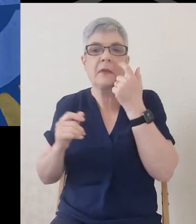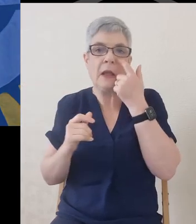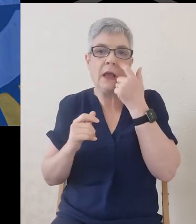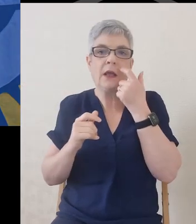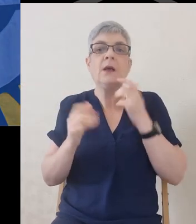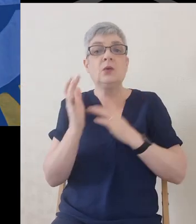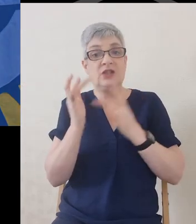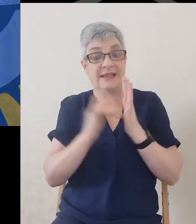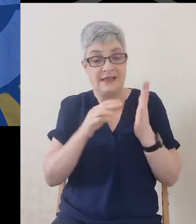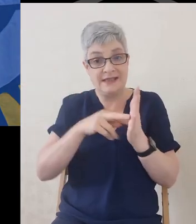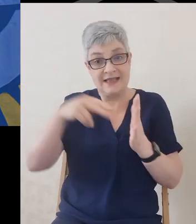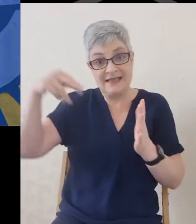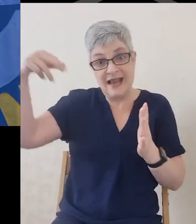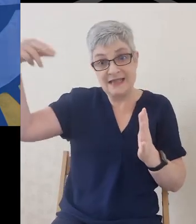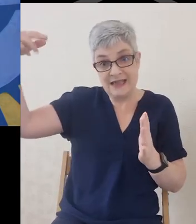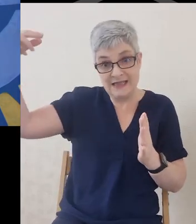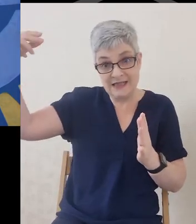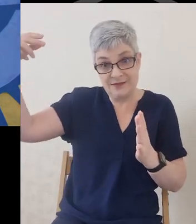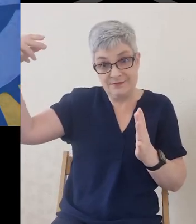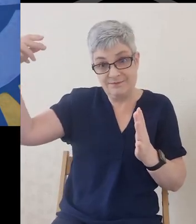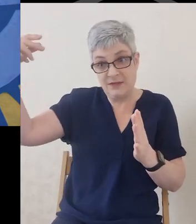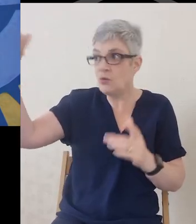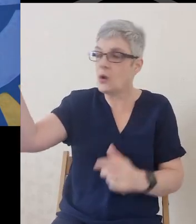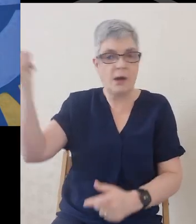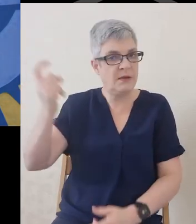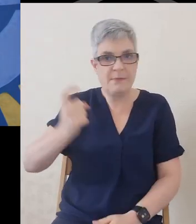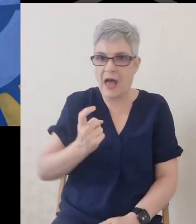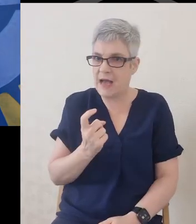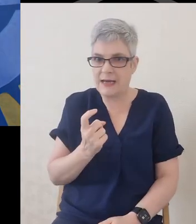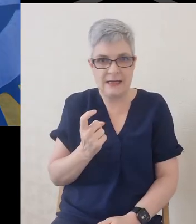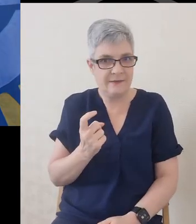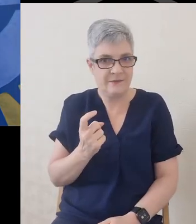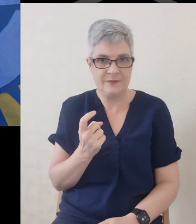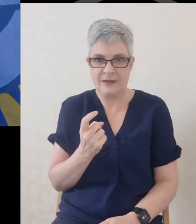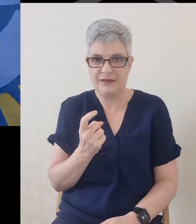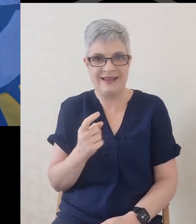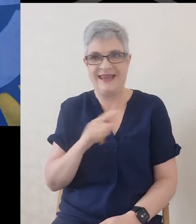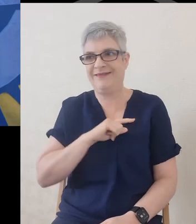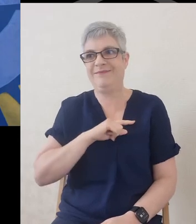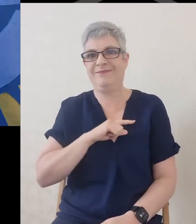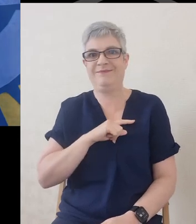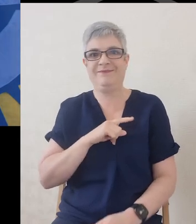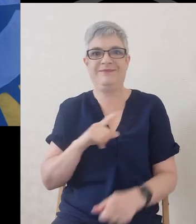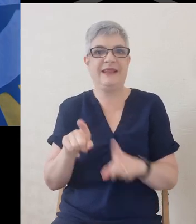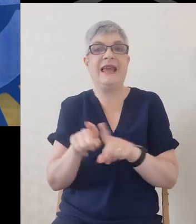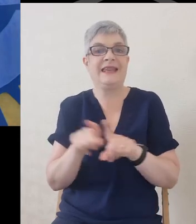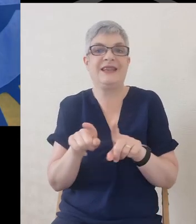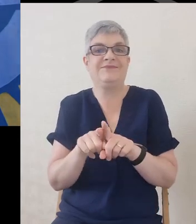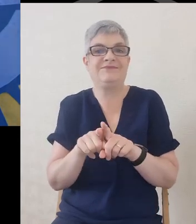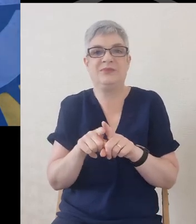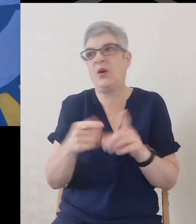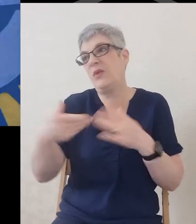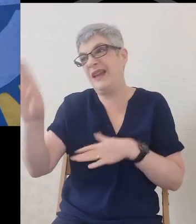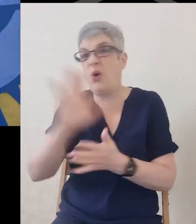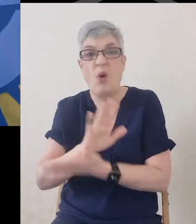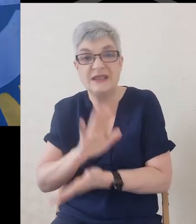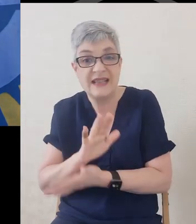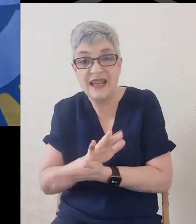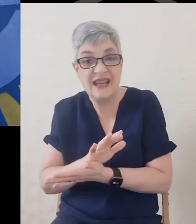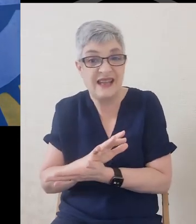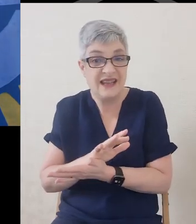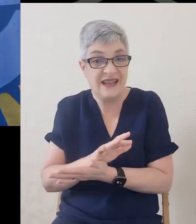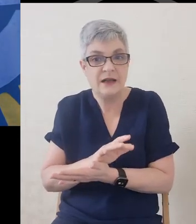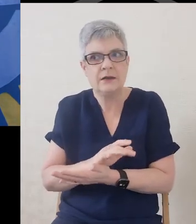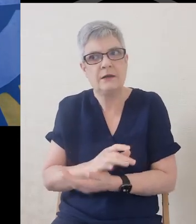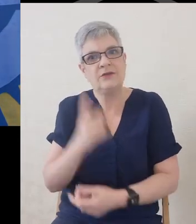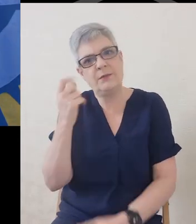When Jesus ascended to the Father, he was not returning just like we might after we'd been away for a while. You know, we'd gone away on a holiday. Do you remember?